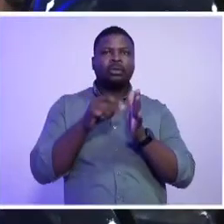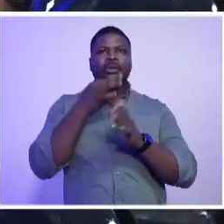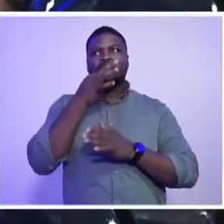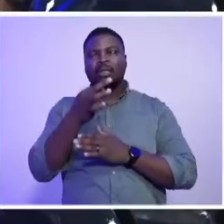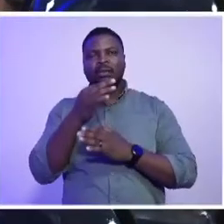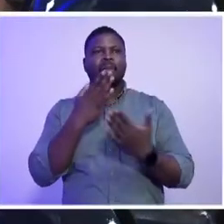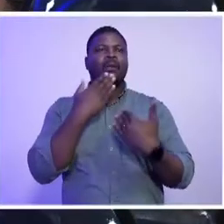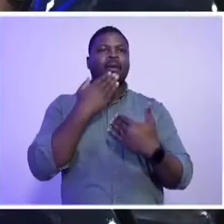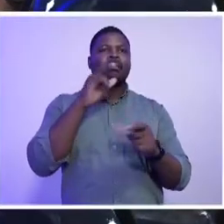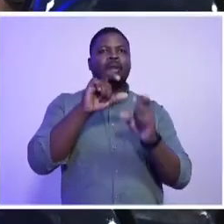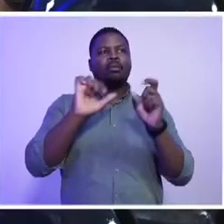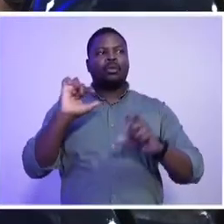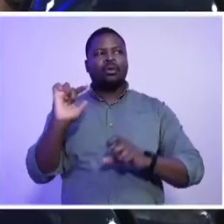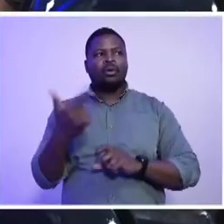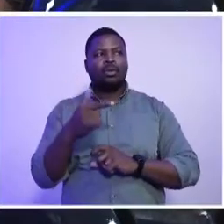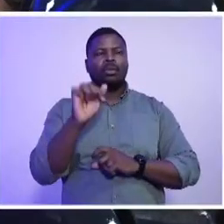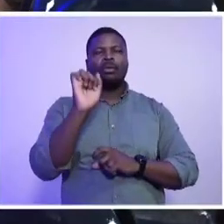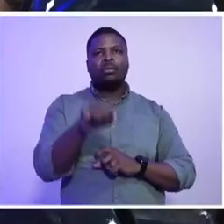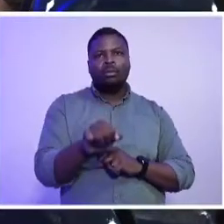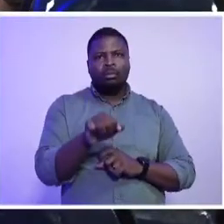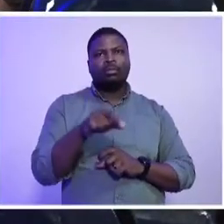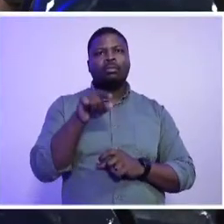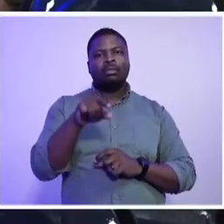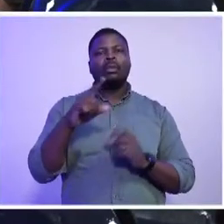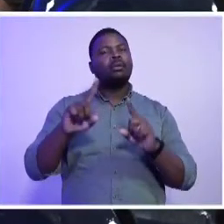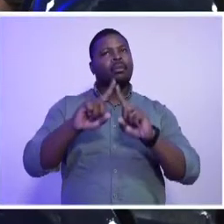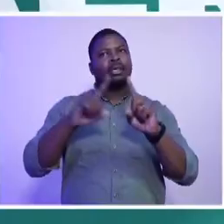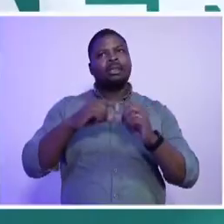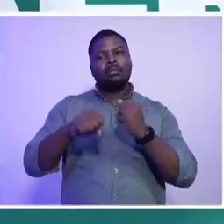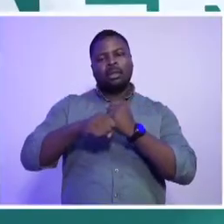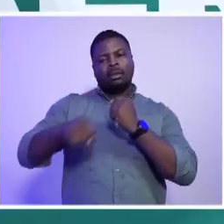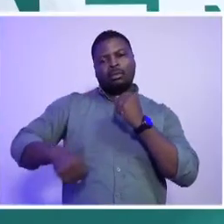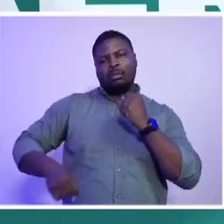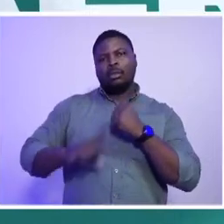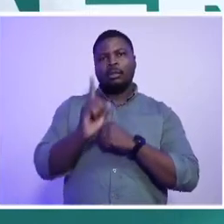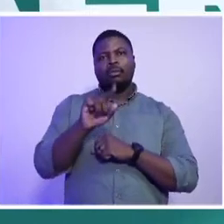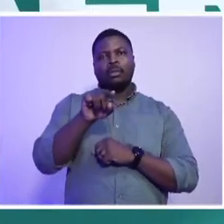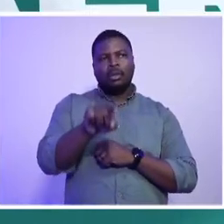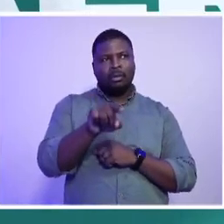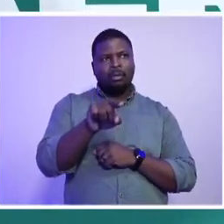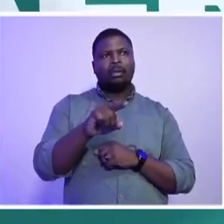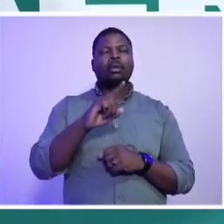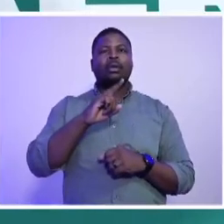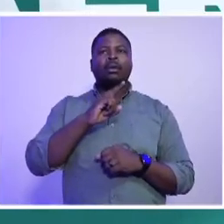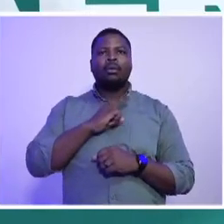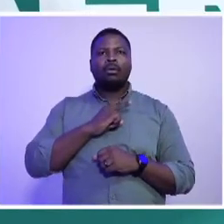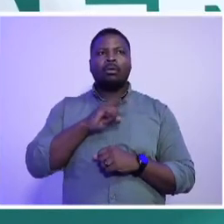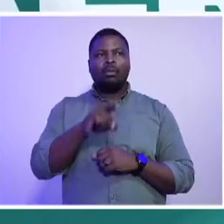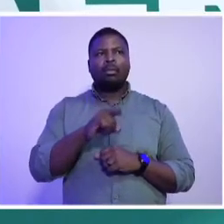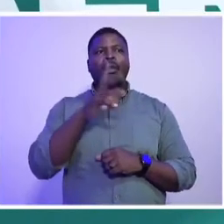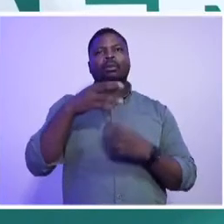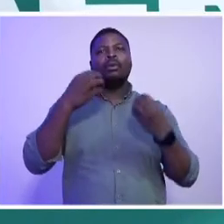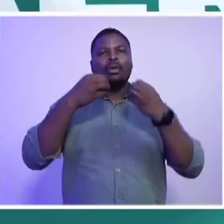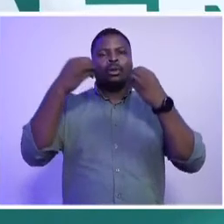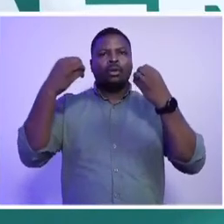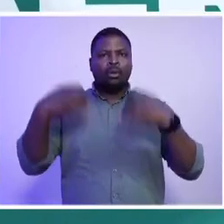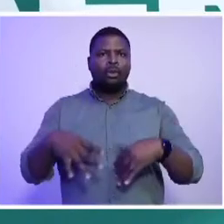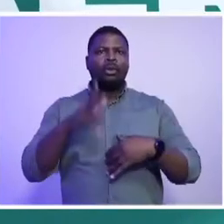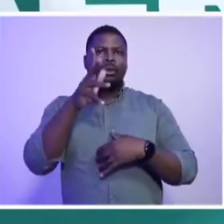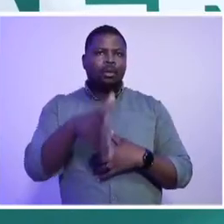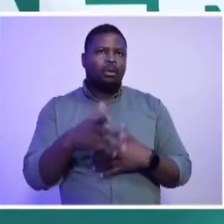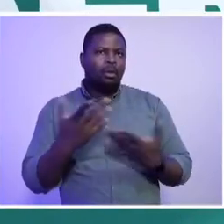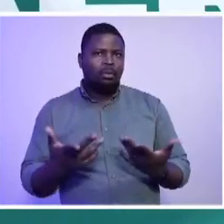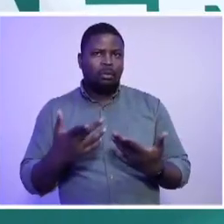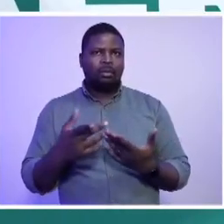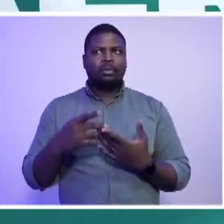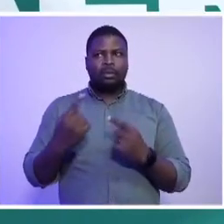everybody. And I'm not going to keep you longer, because otherwise I lose the bet with the